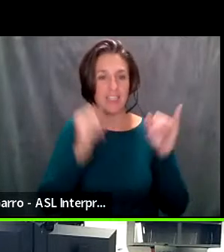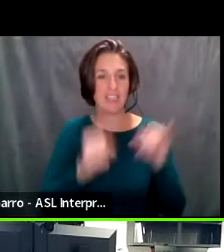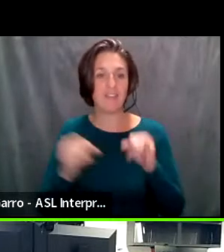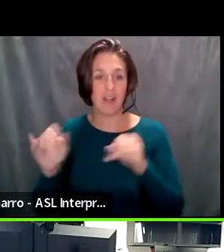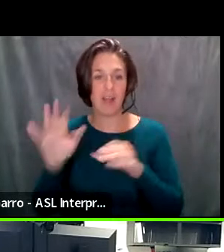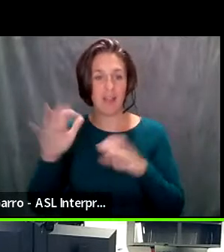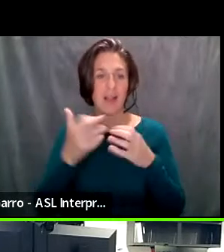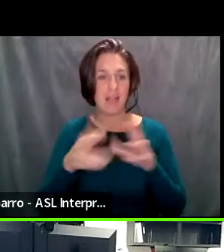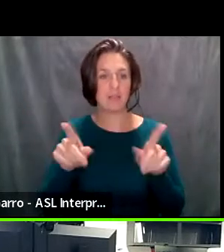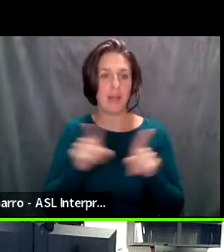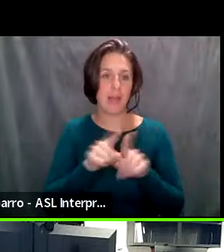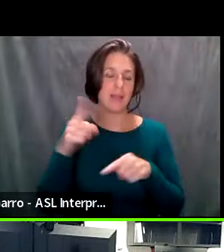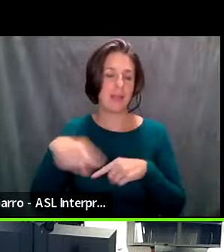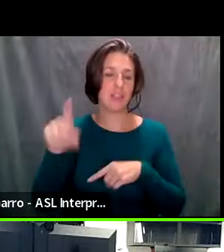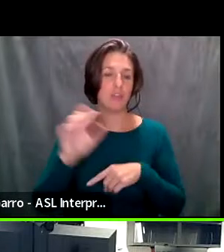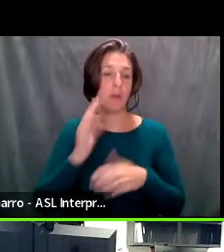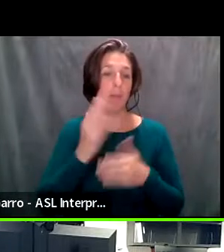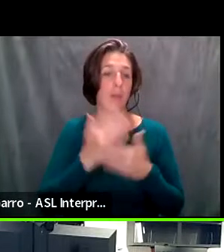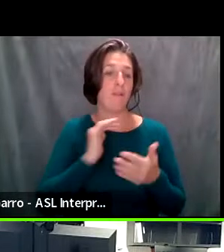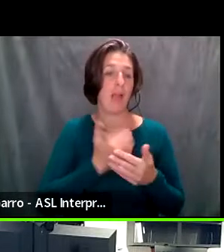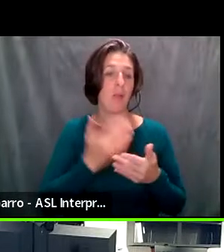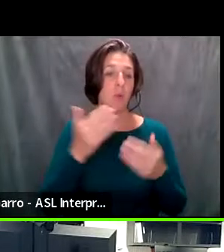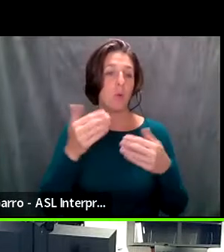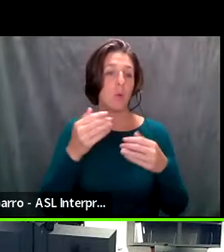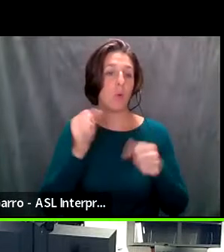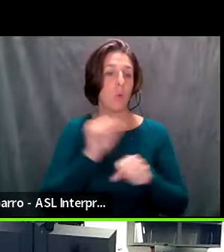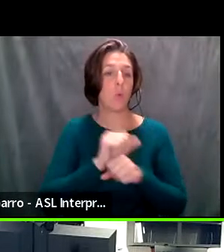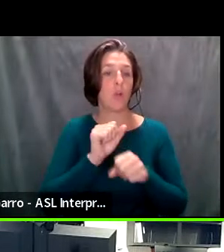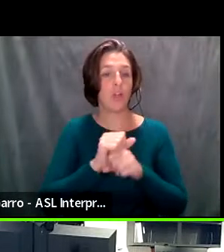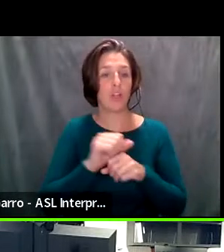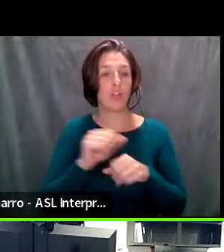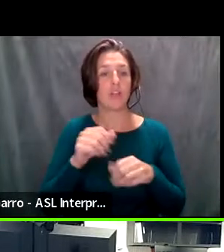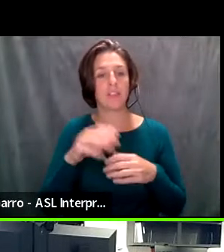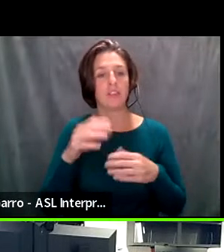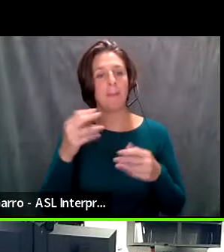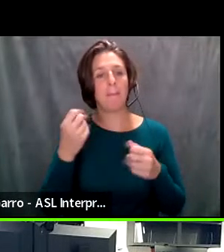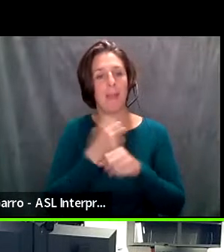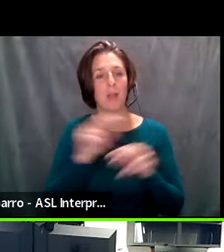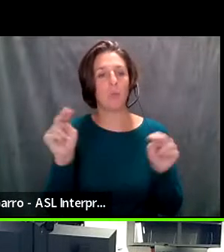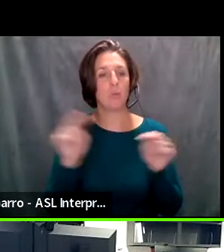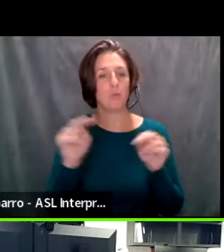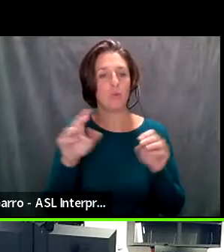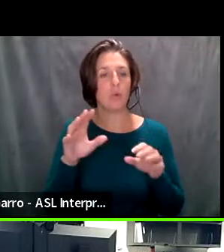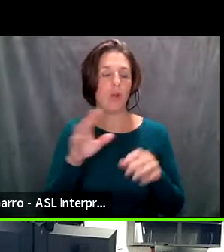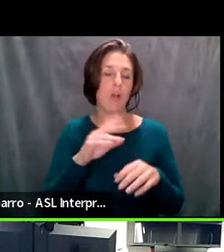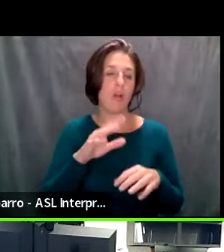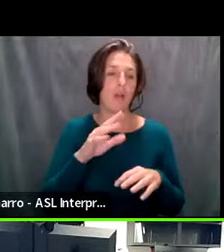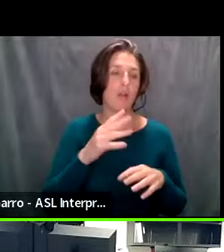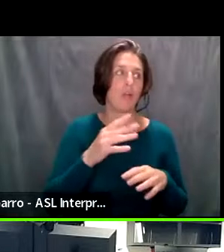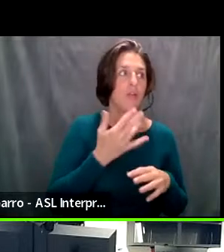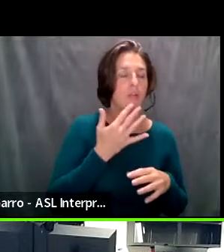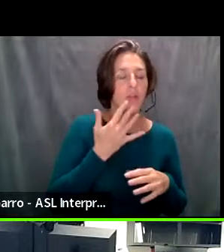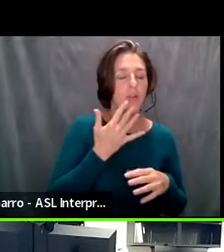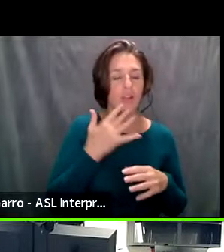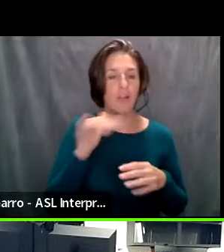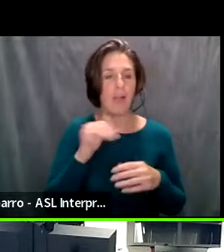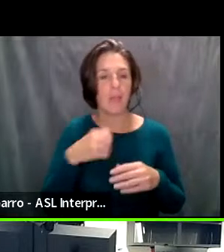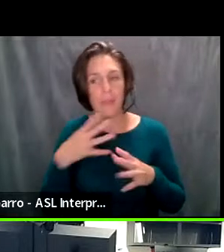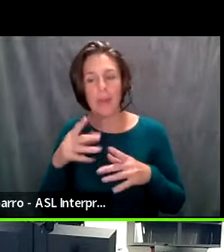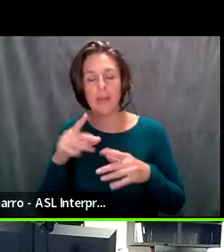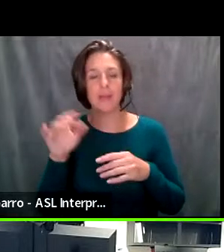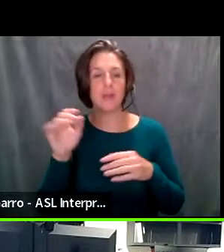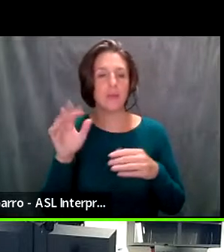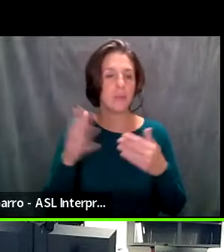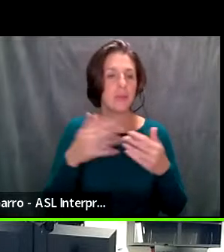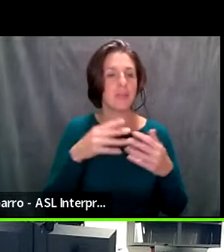should. Part of our work is trying to make a neutral color like the white color I mentioned to allow those teachers the freedom, whether they're posters